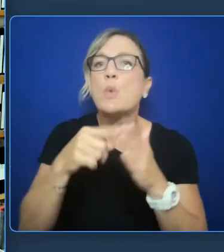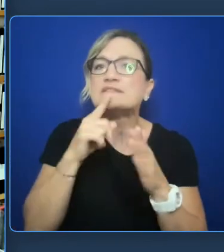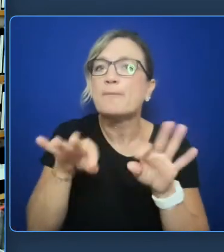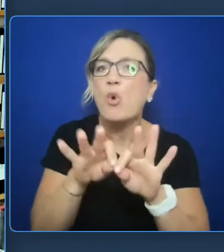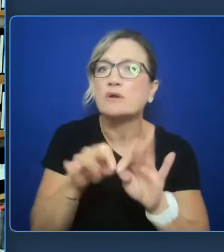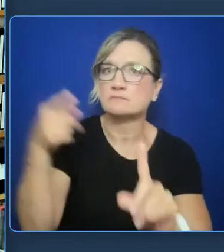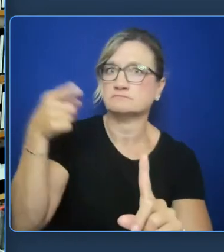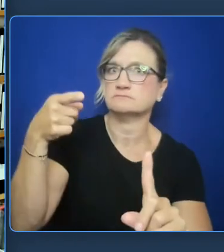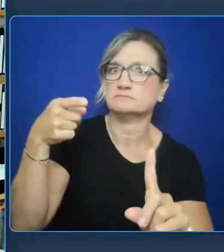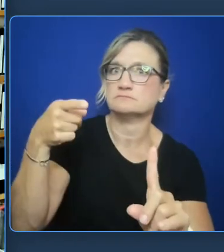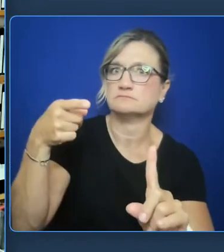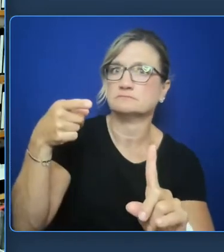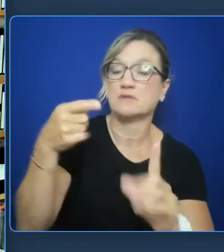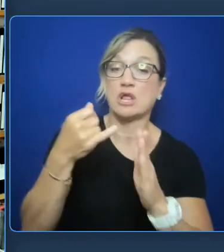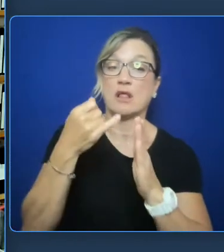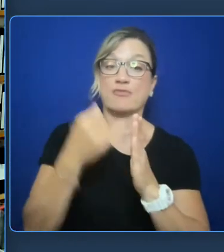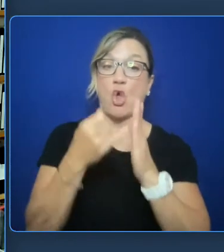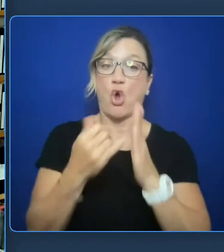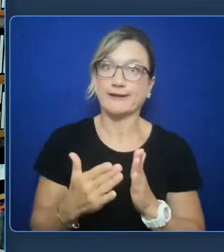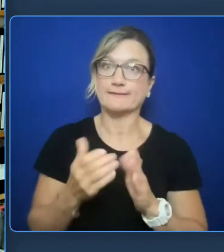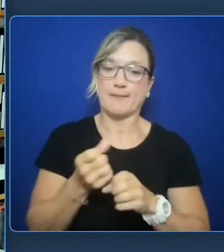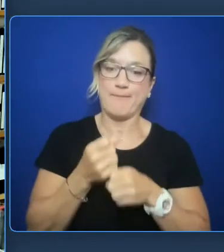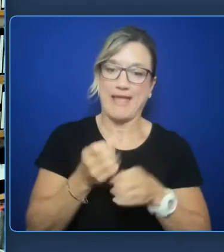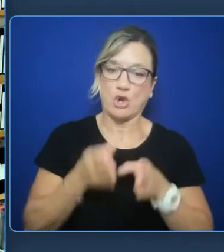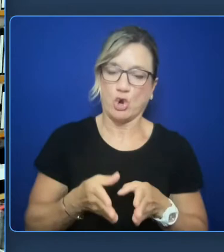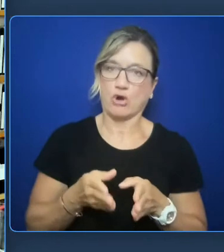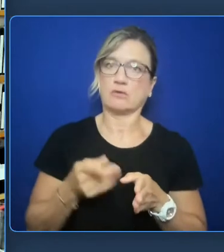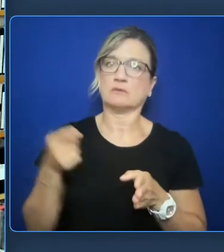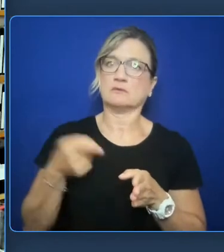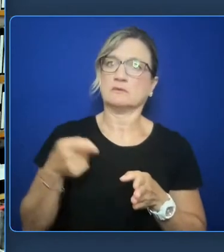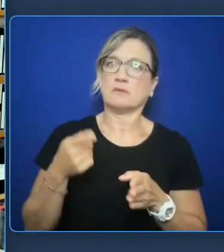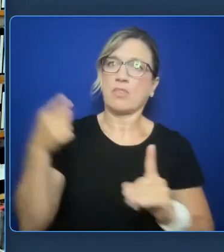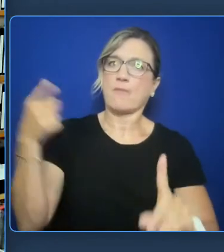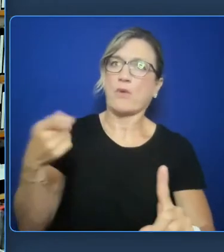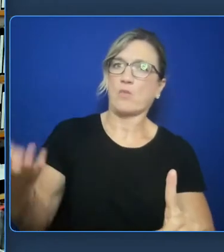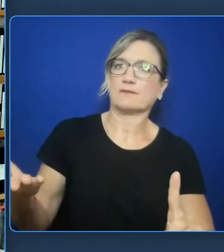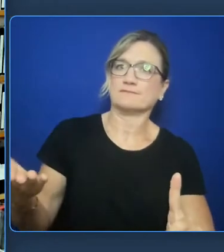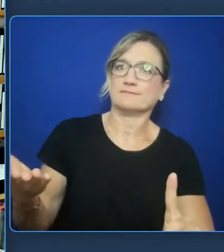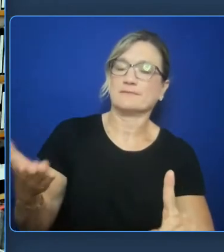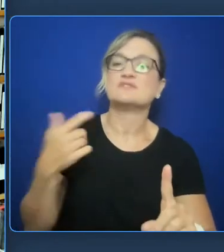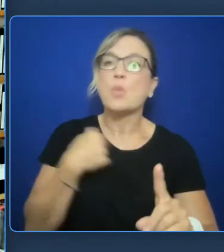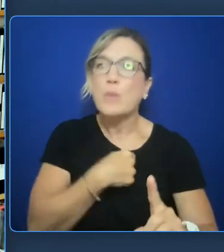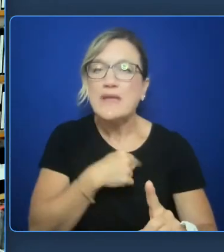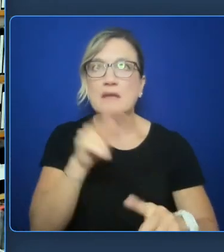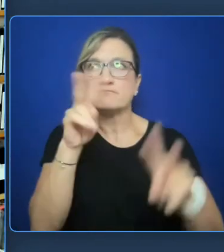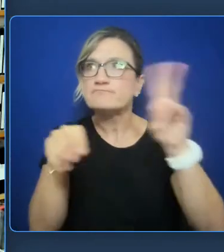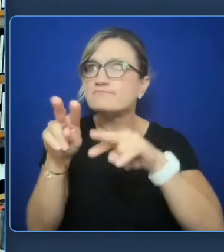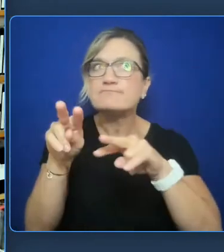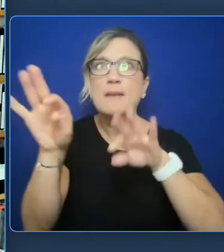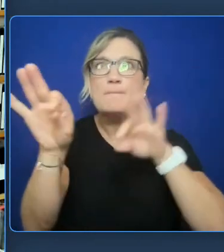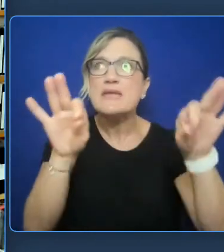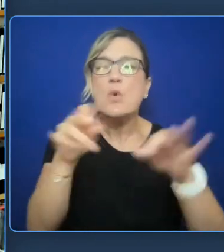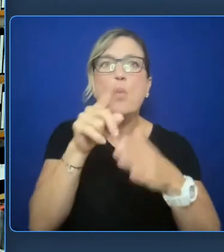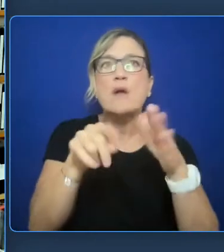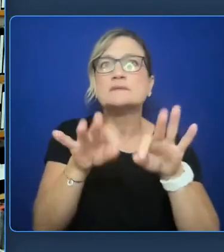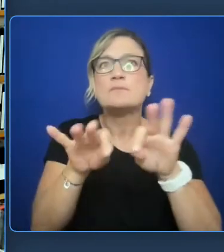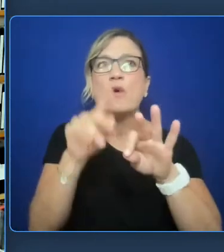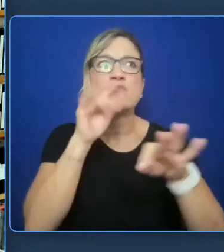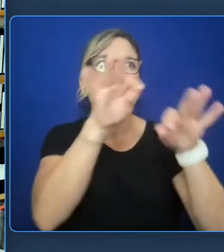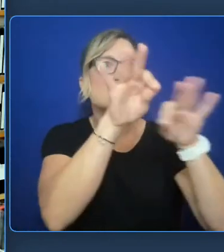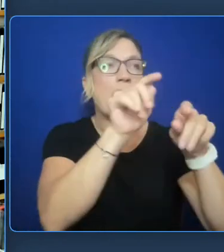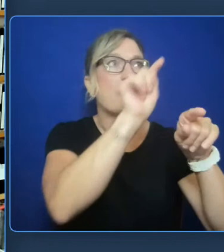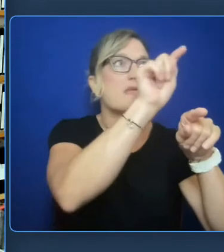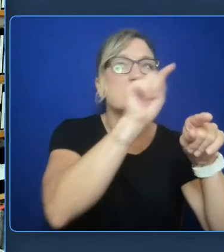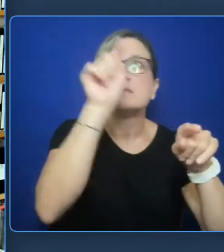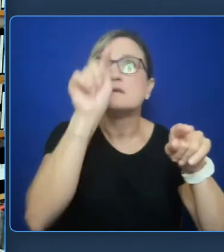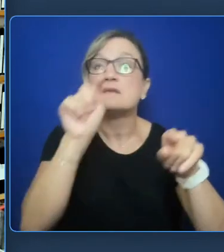the artist telling us? So we want to edit from what we see, choose the most important things to describe.